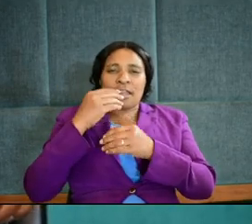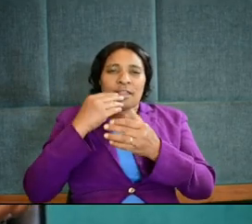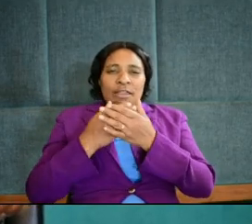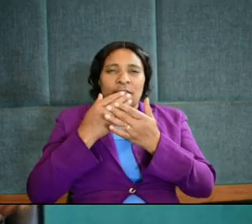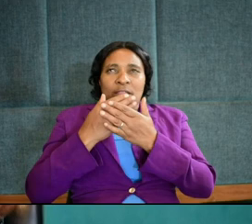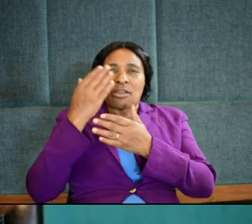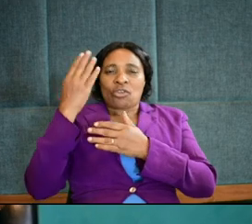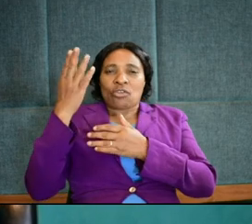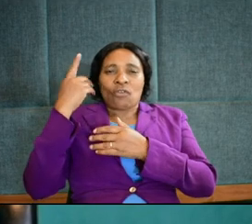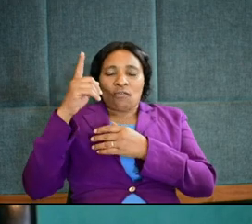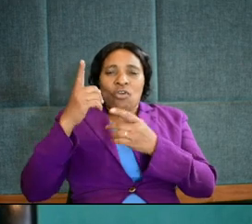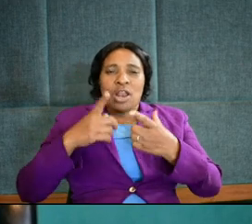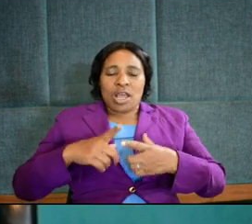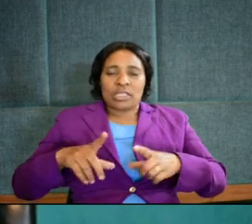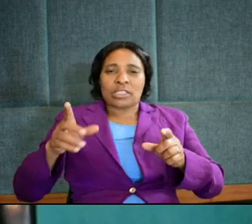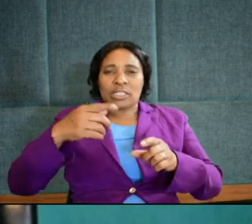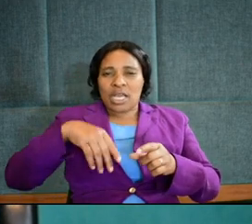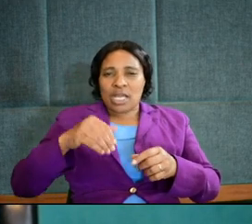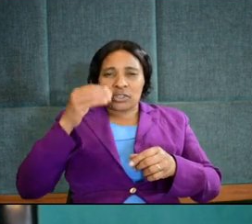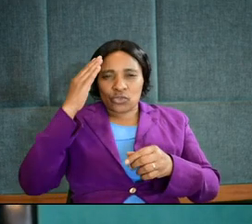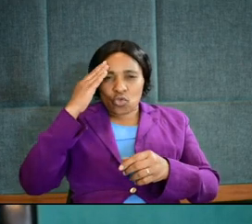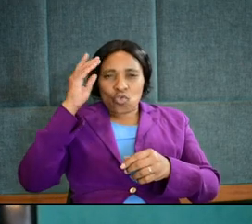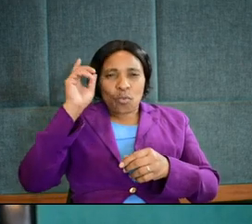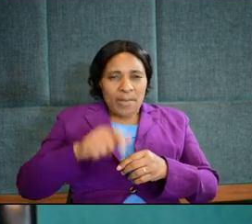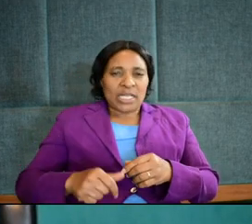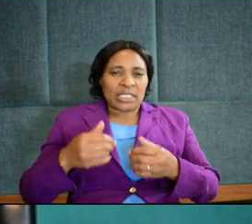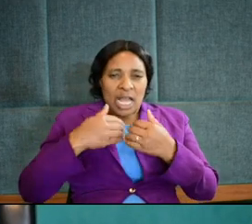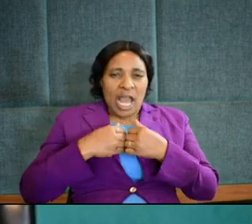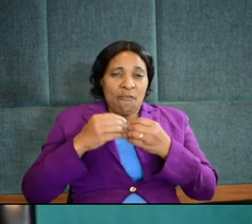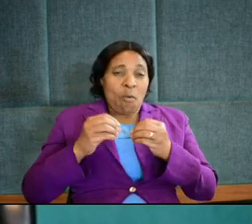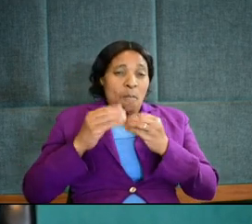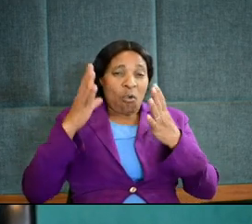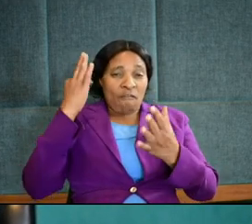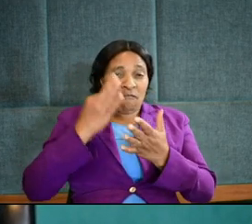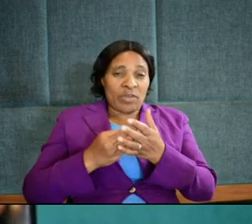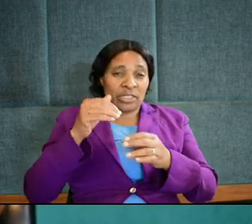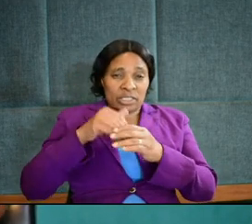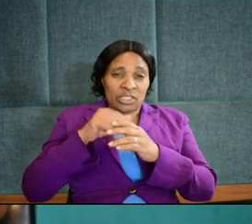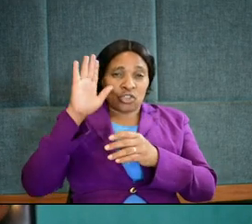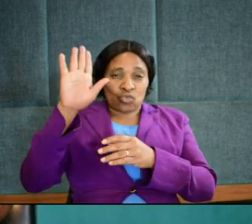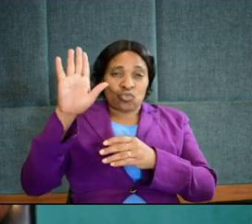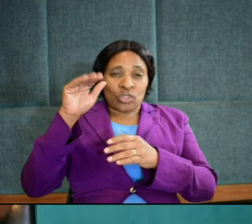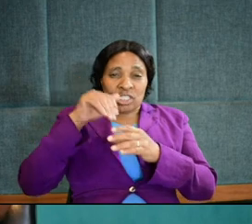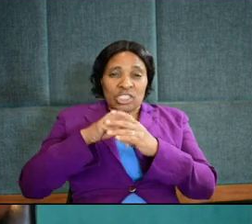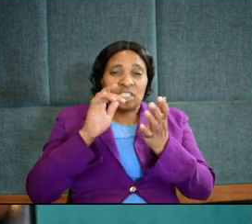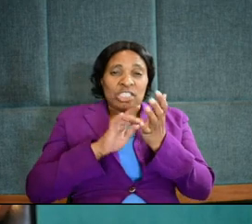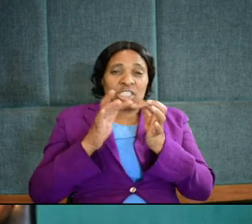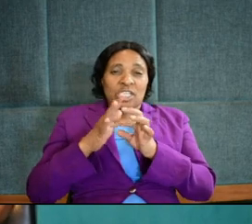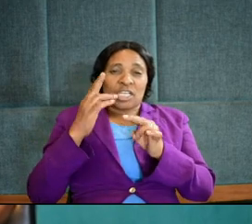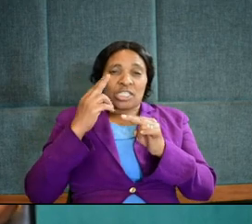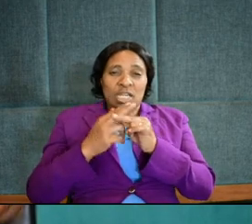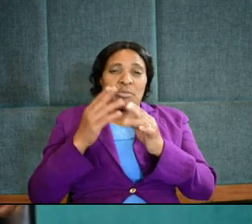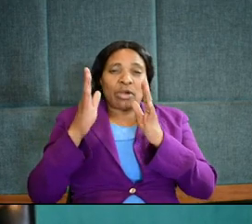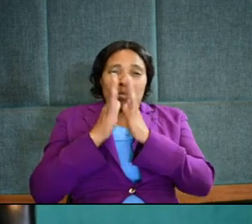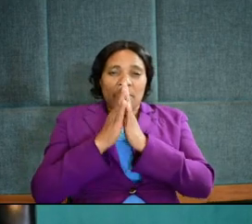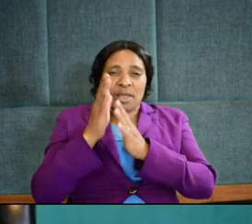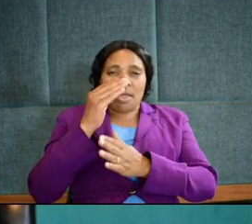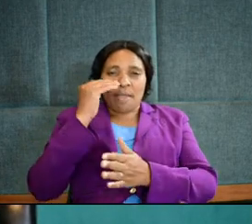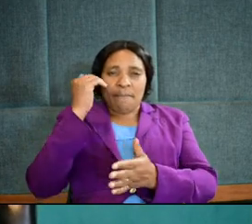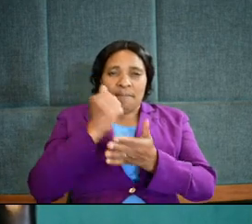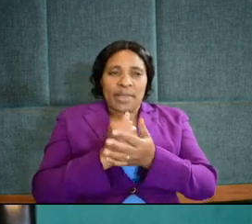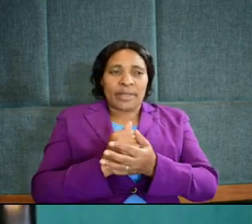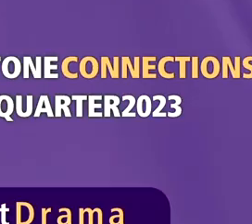for letting us to know that we should have more faith in you. In Jesus' name we do pray and believe. Amen.